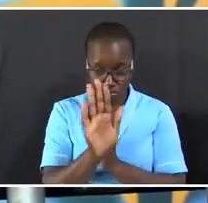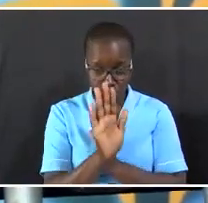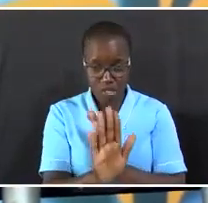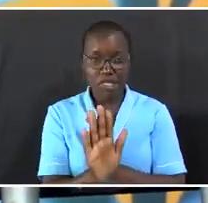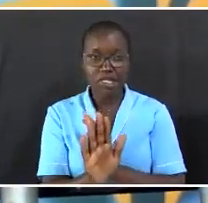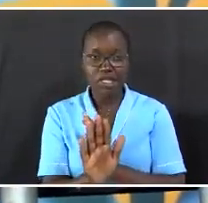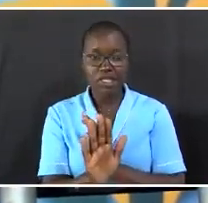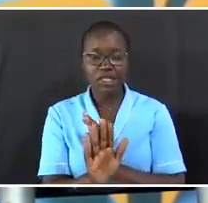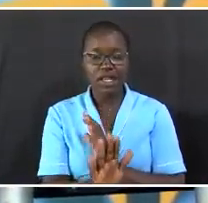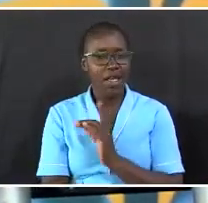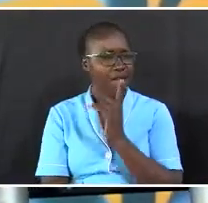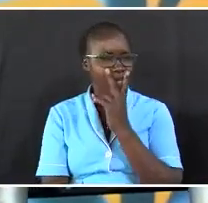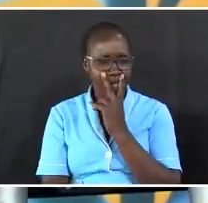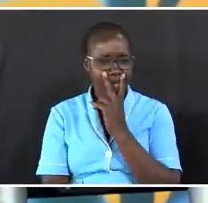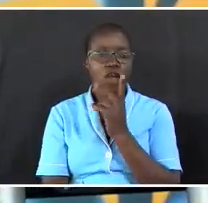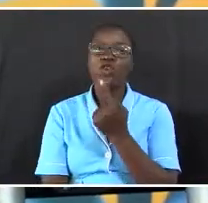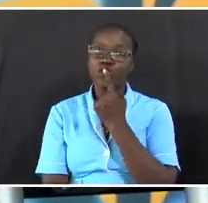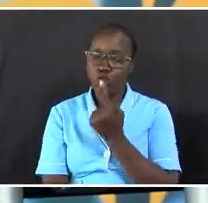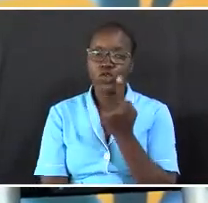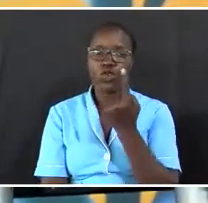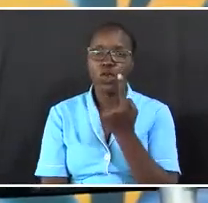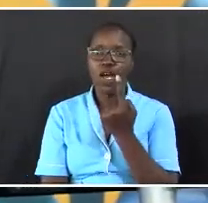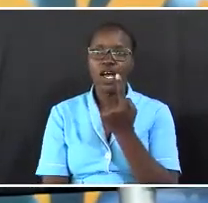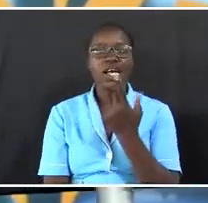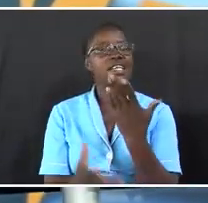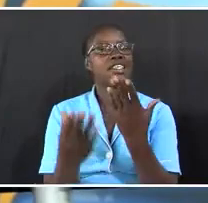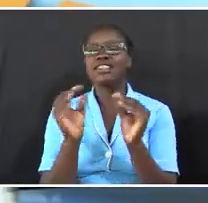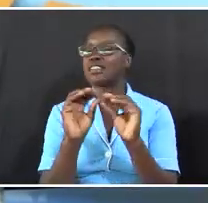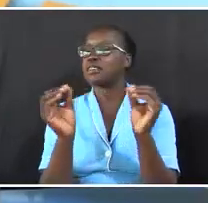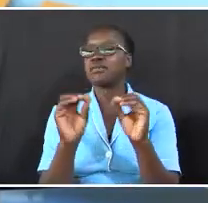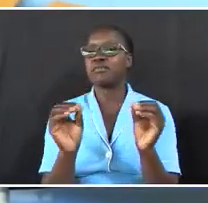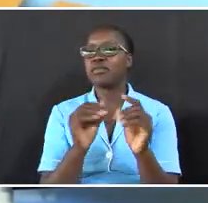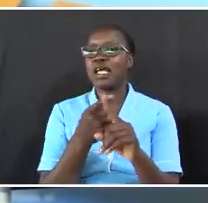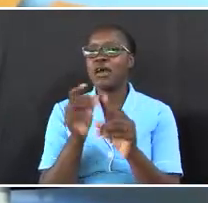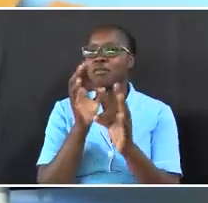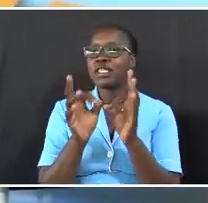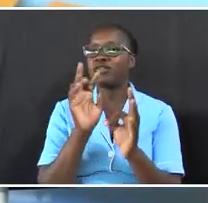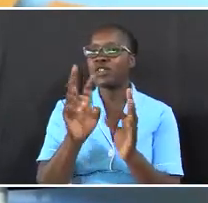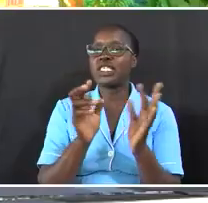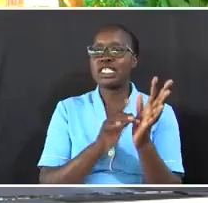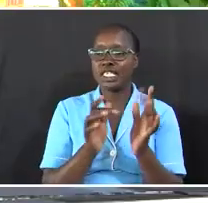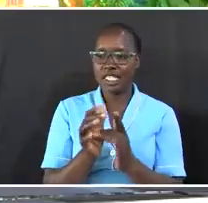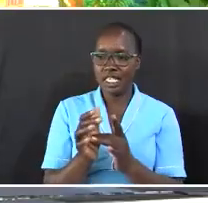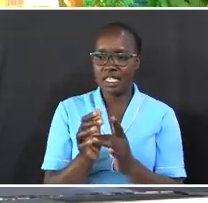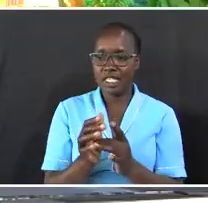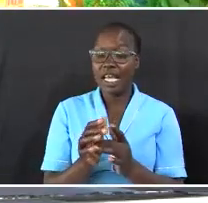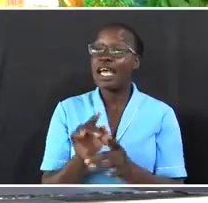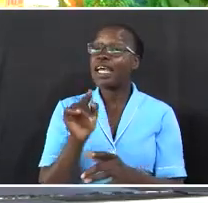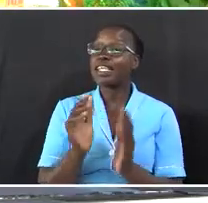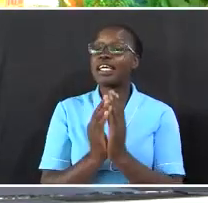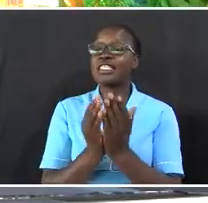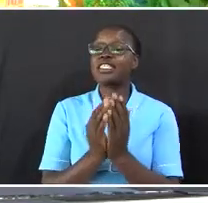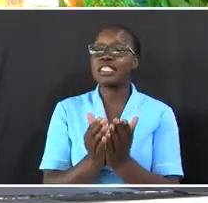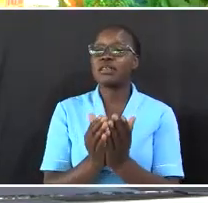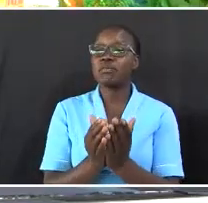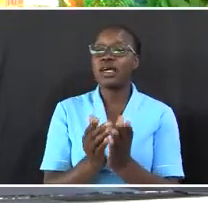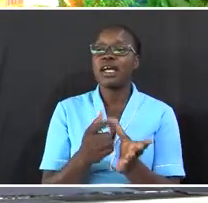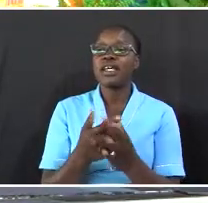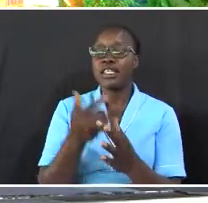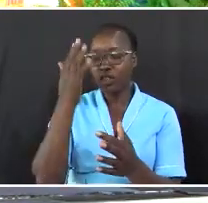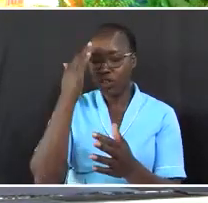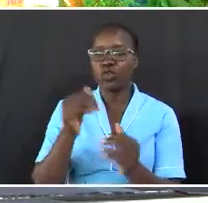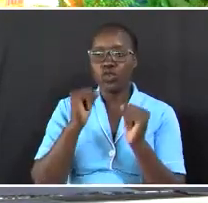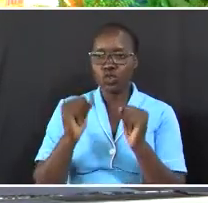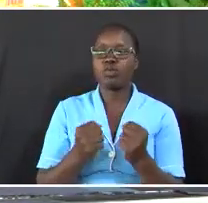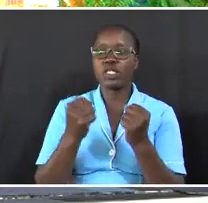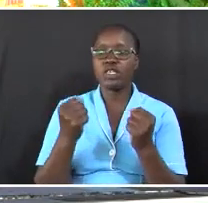ship, you can be sure it's not going to be easy. But if you see Jesus in that ship, then you know you will sail on